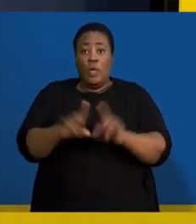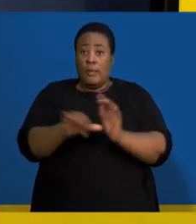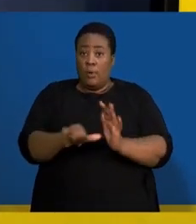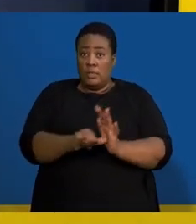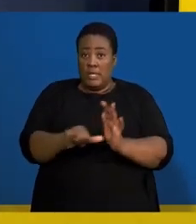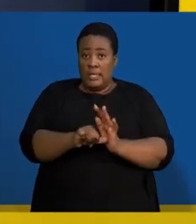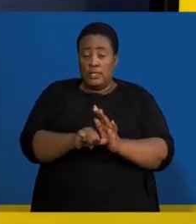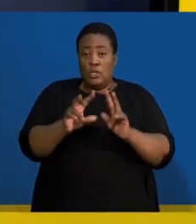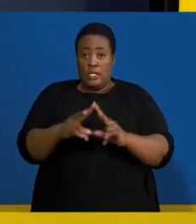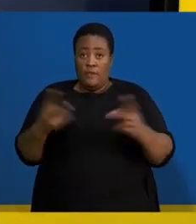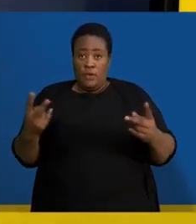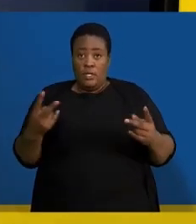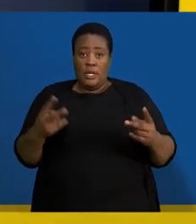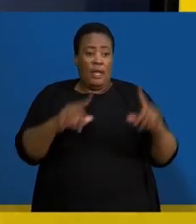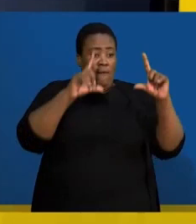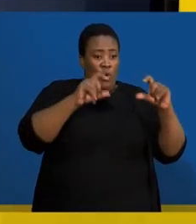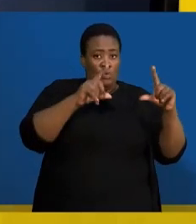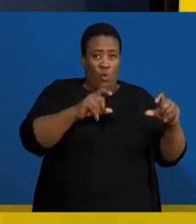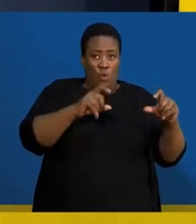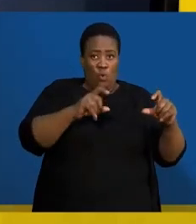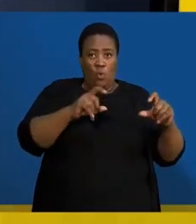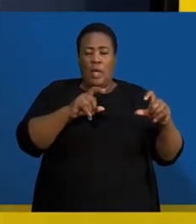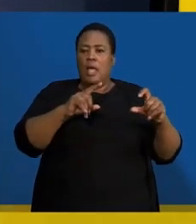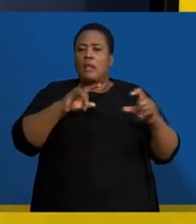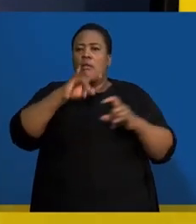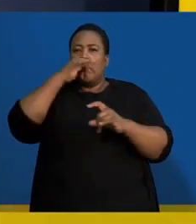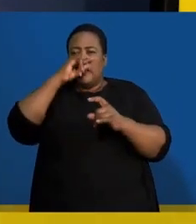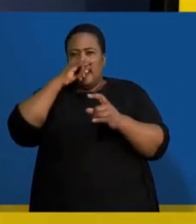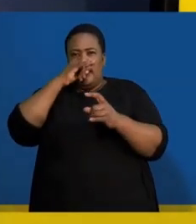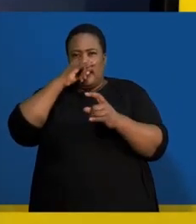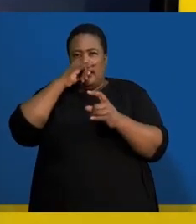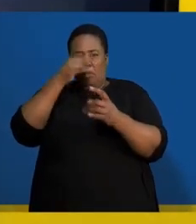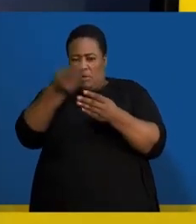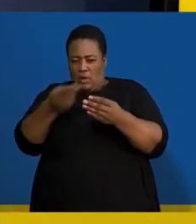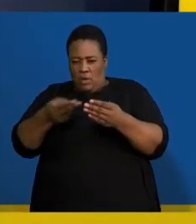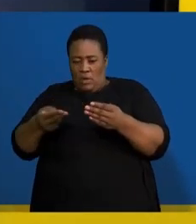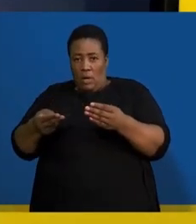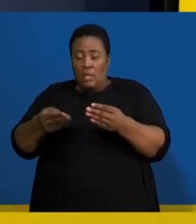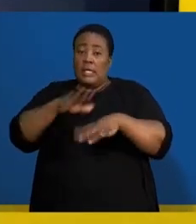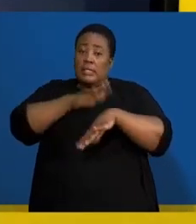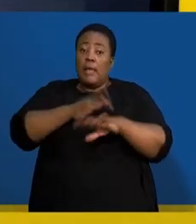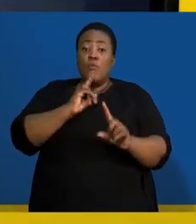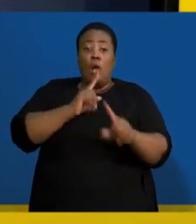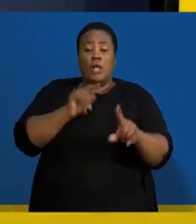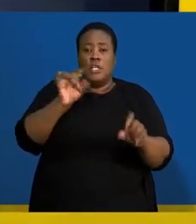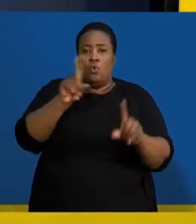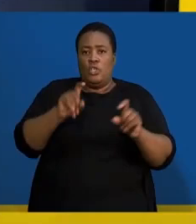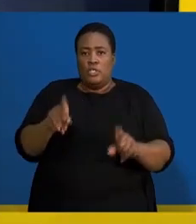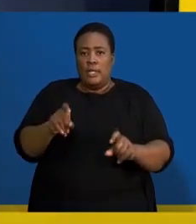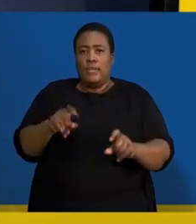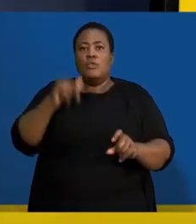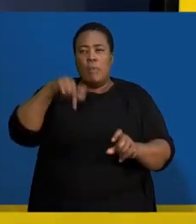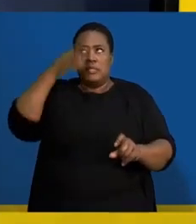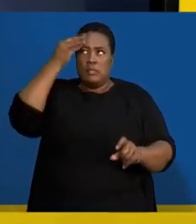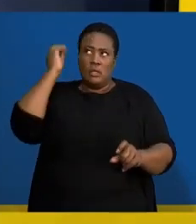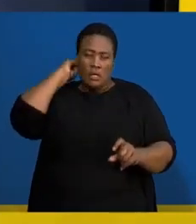is a difference between a photo and a cartoon. So when you're answering questions, you have to be mindful of the type of source you